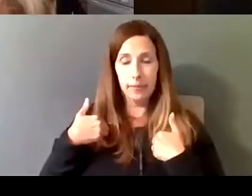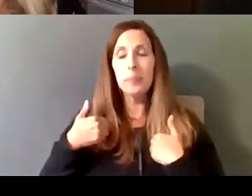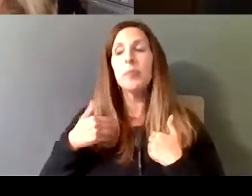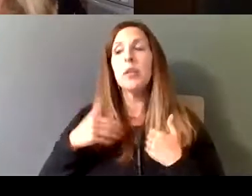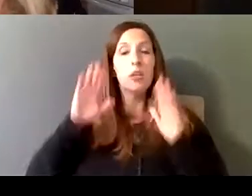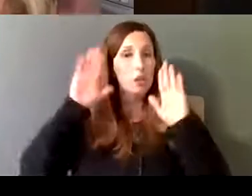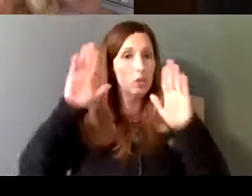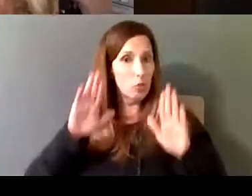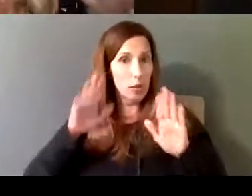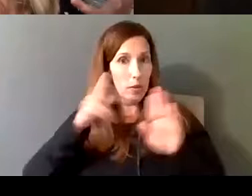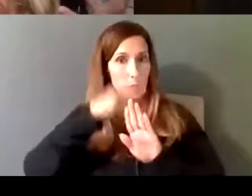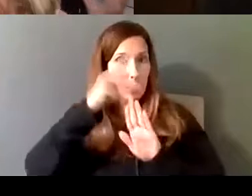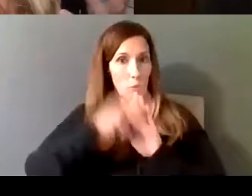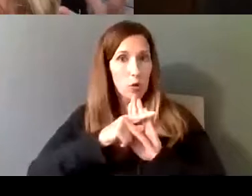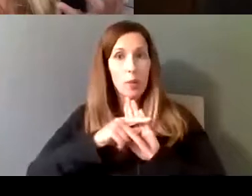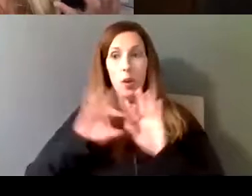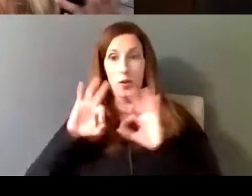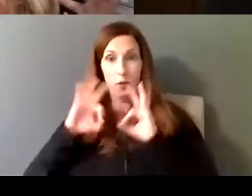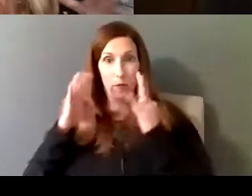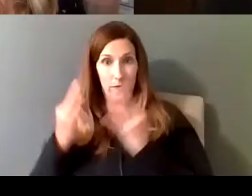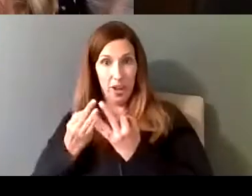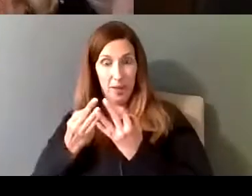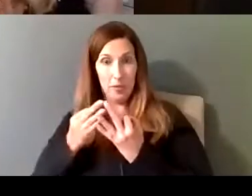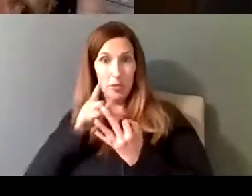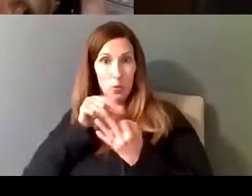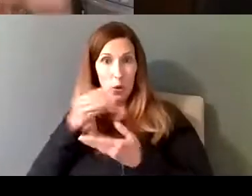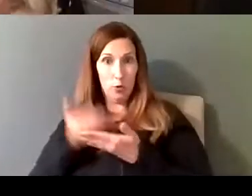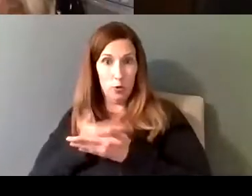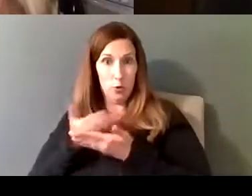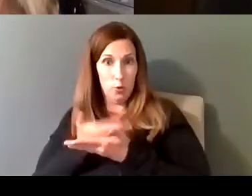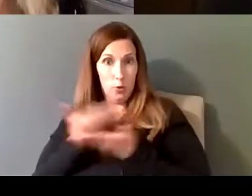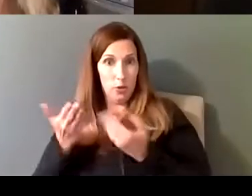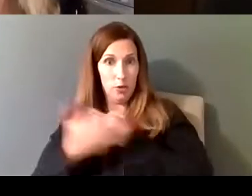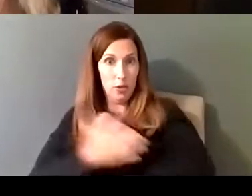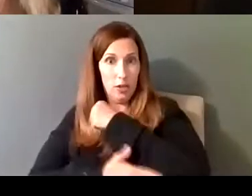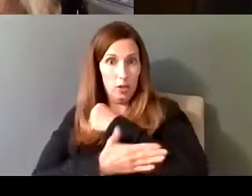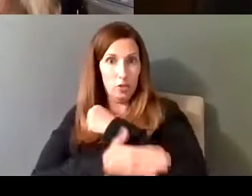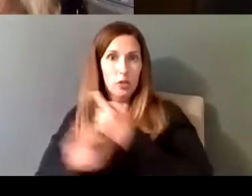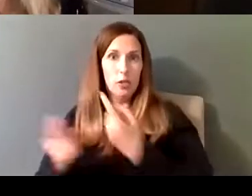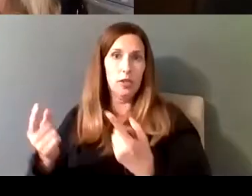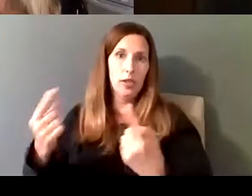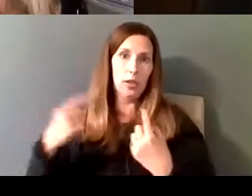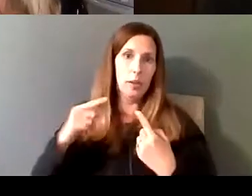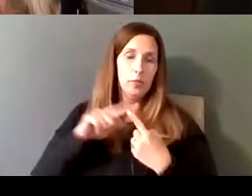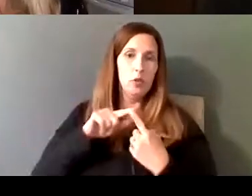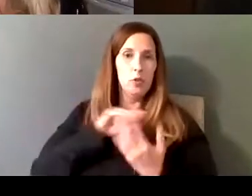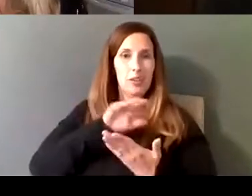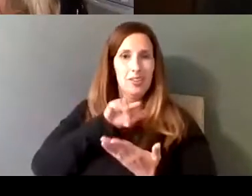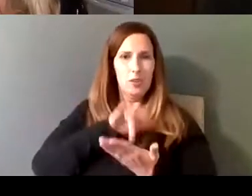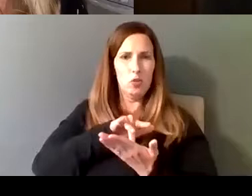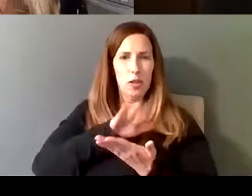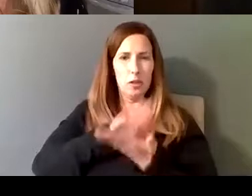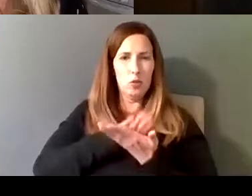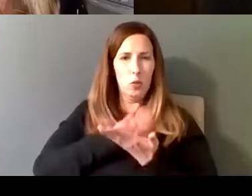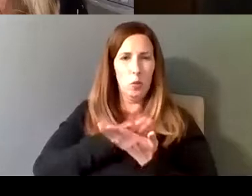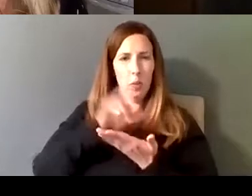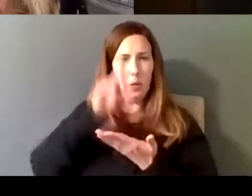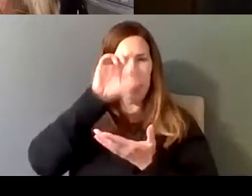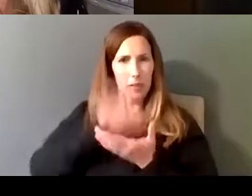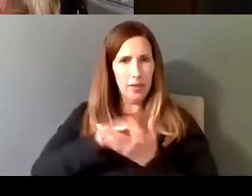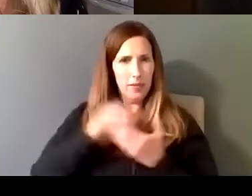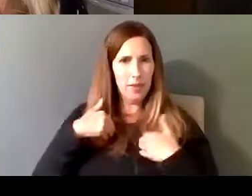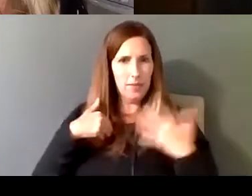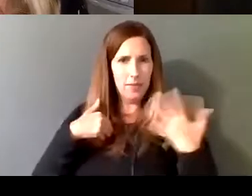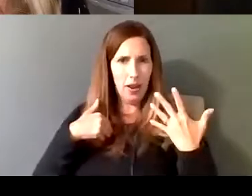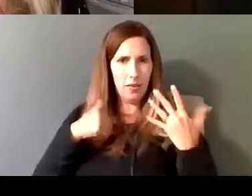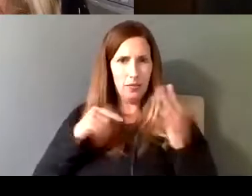to the country, or families who are new to the country, they all come to this centralized school. I believe they have 5 grades offered